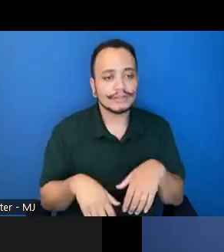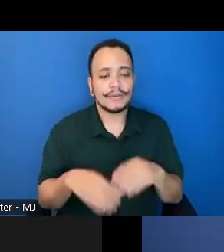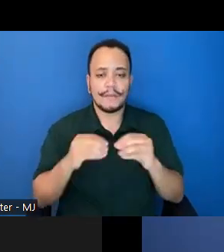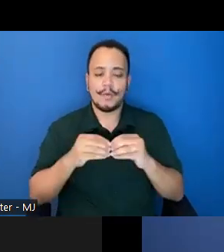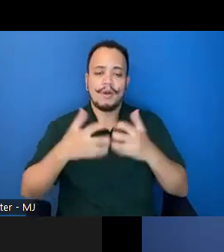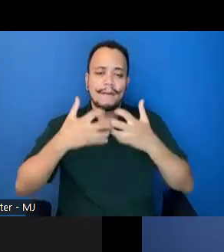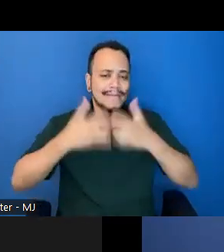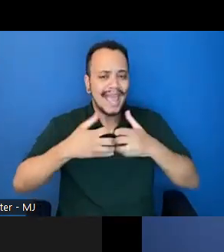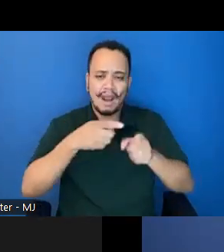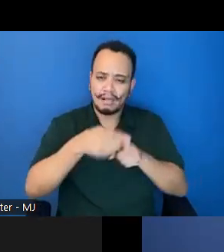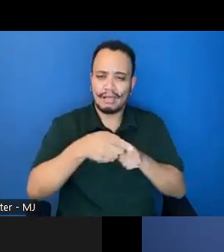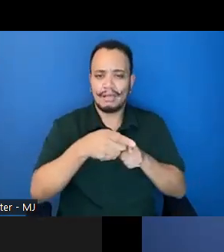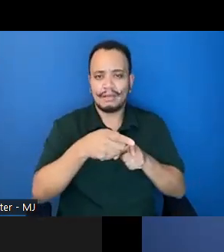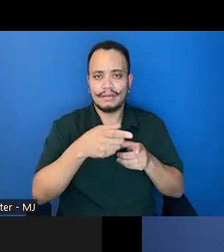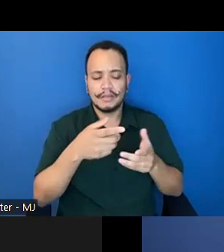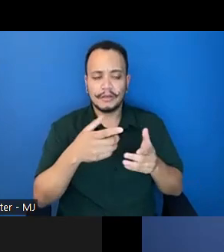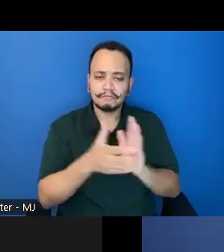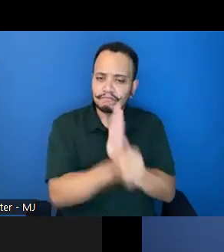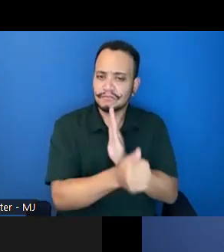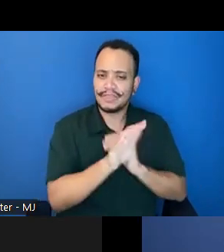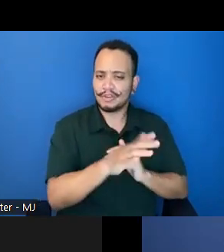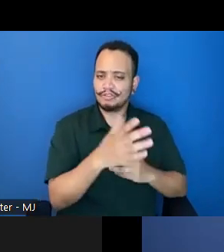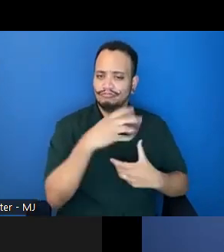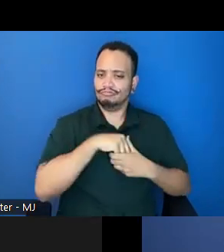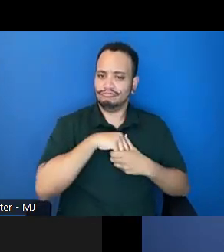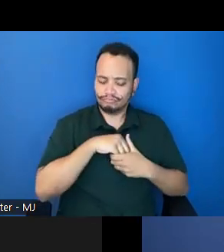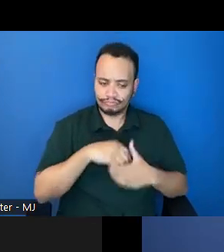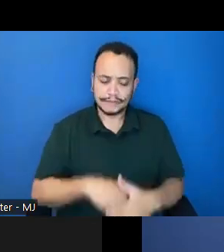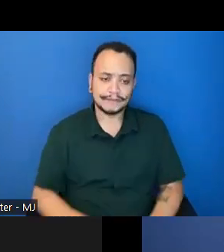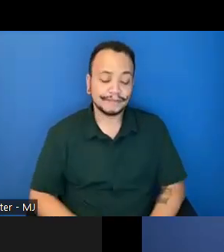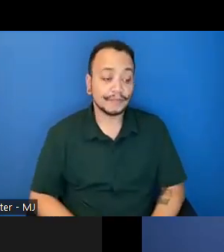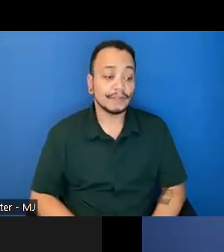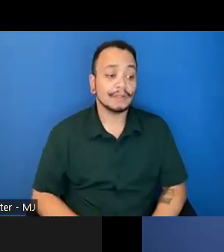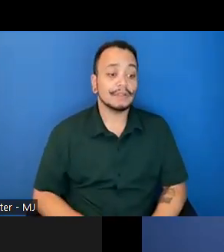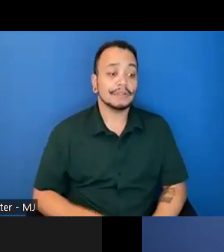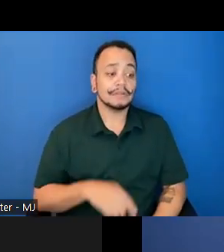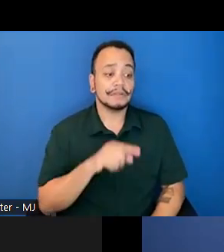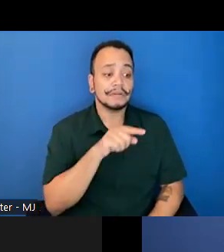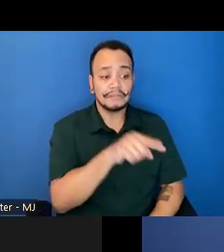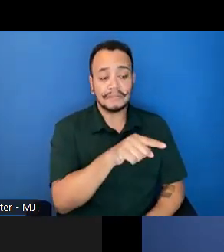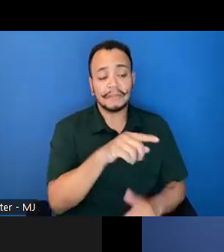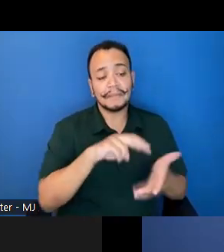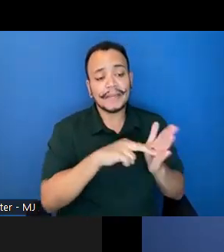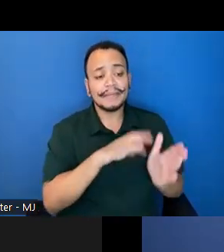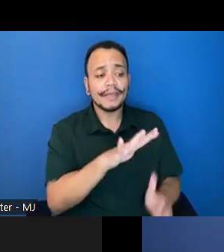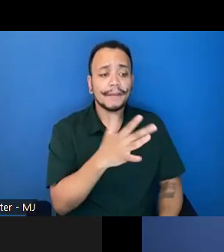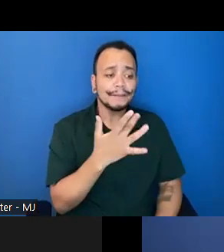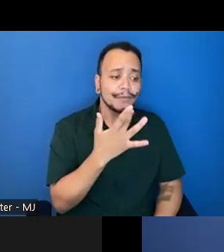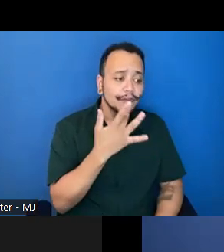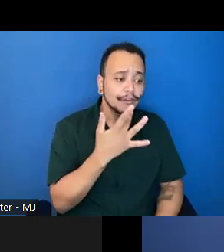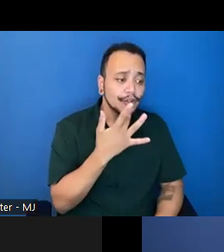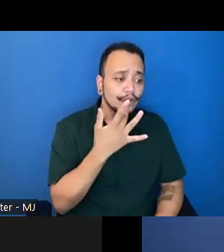They have athletic or mechanical abilities. People in this group prefer to work